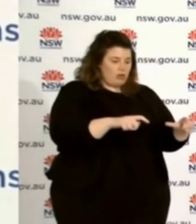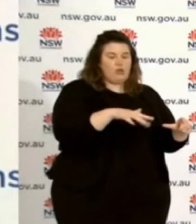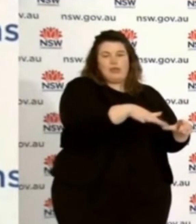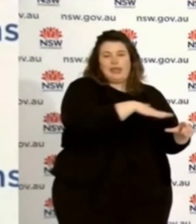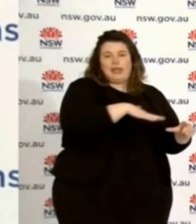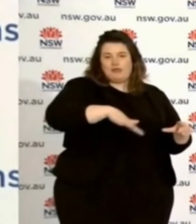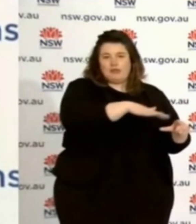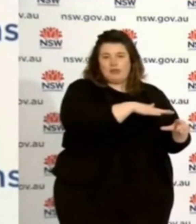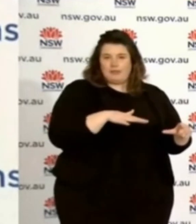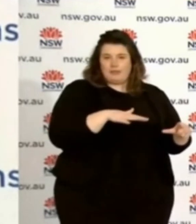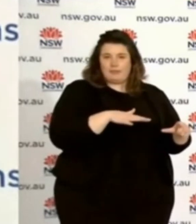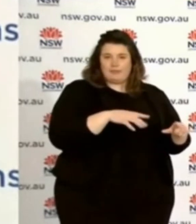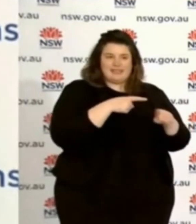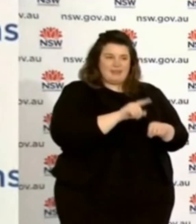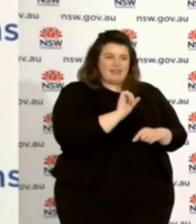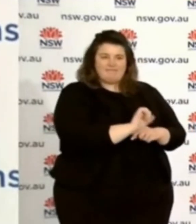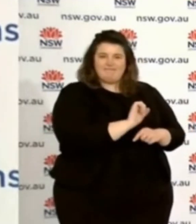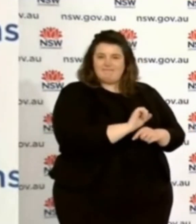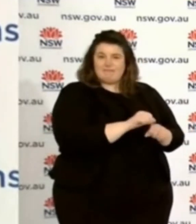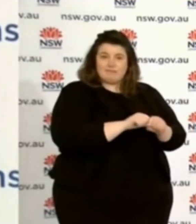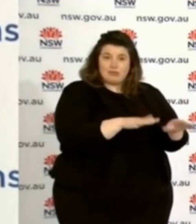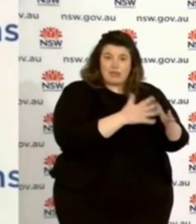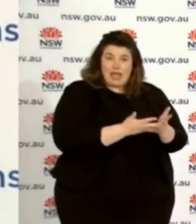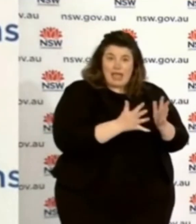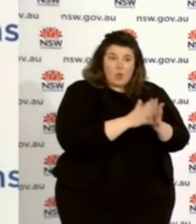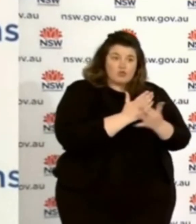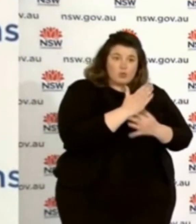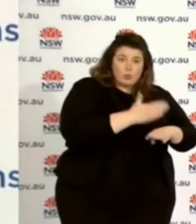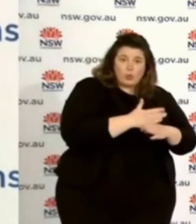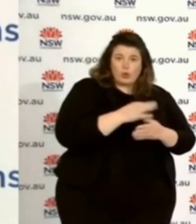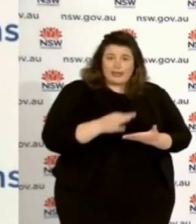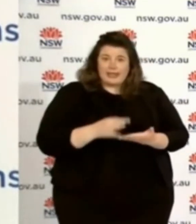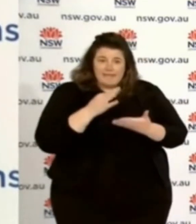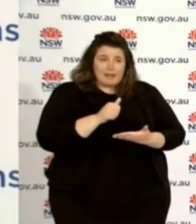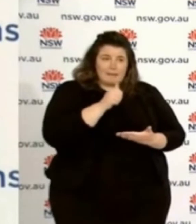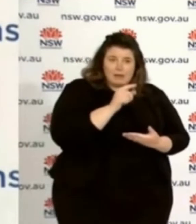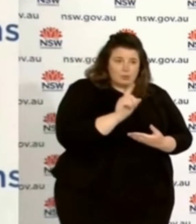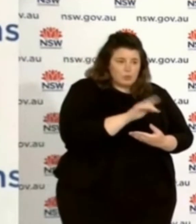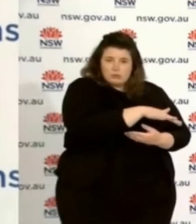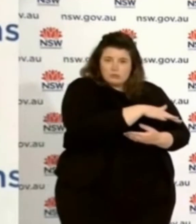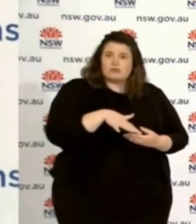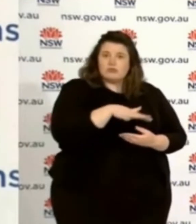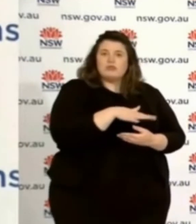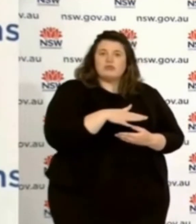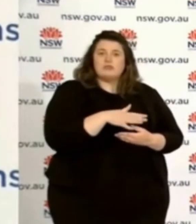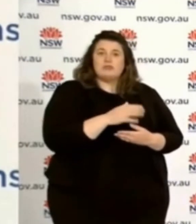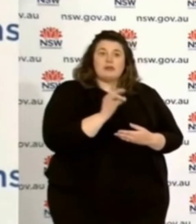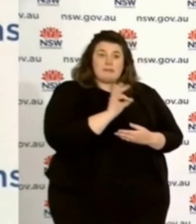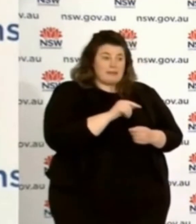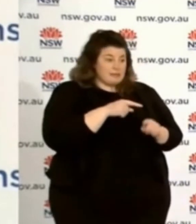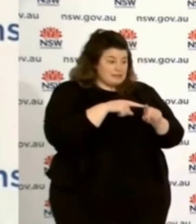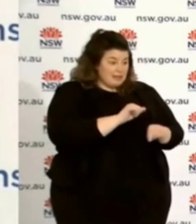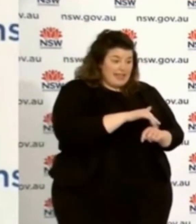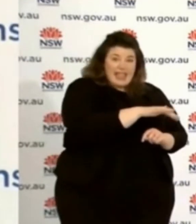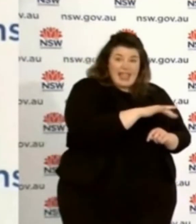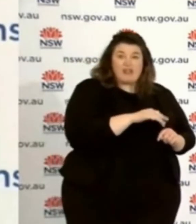recommend based on our understanding of the circumstances of how transmission's occurring. They will be tailored to those settings. So they may not be